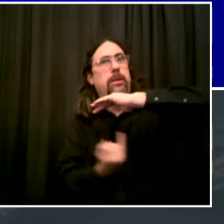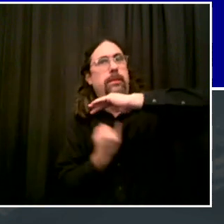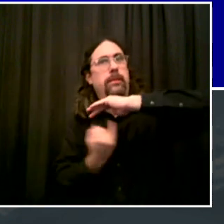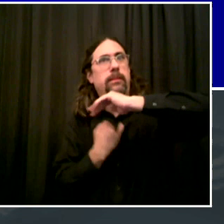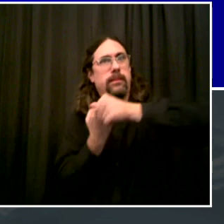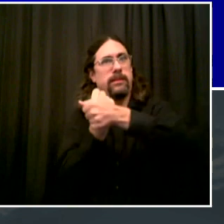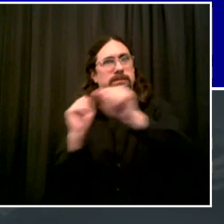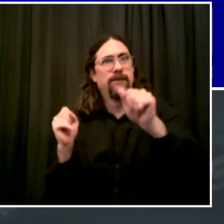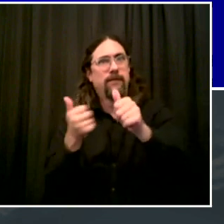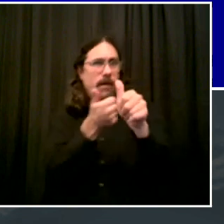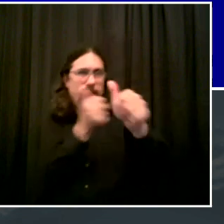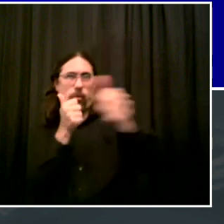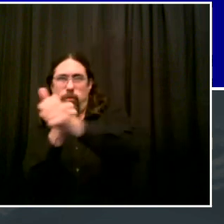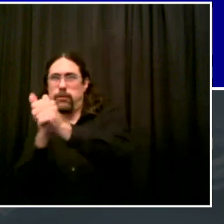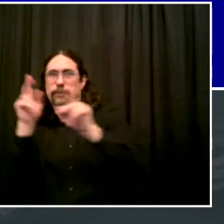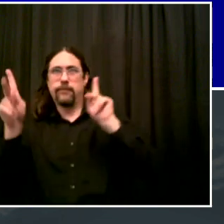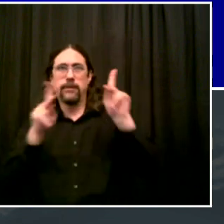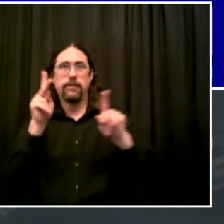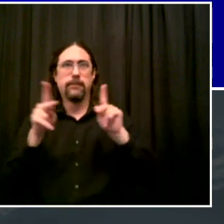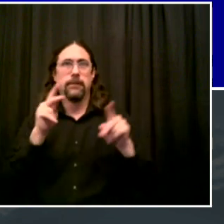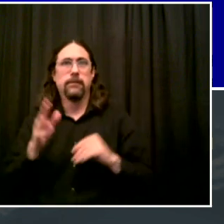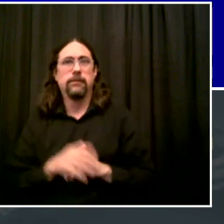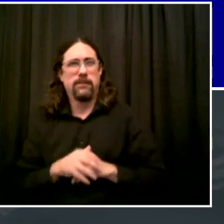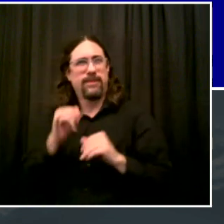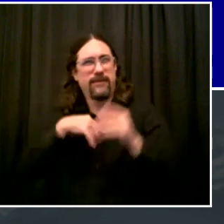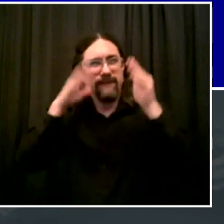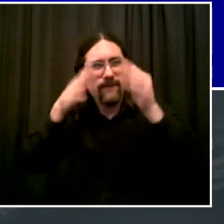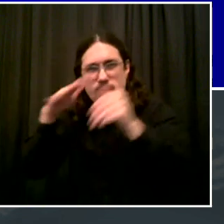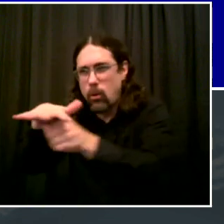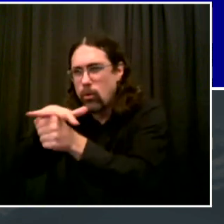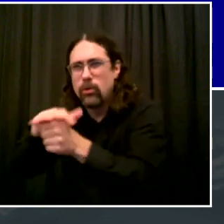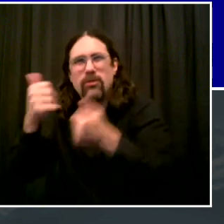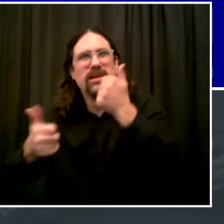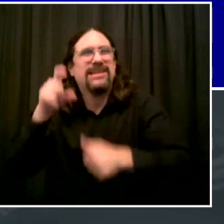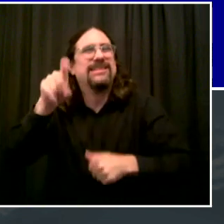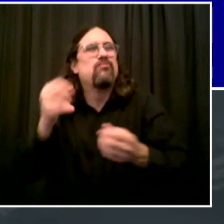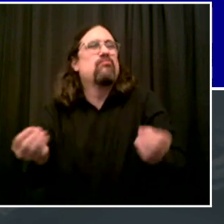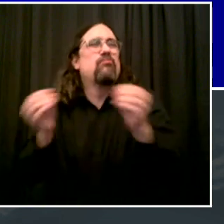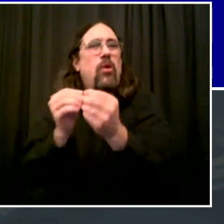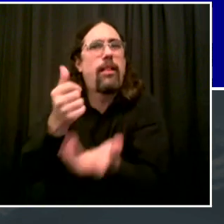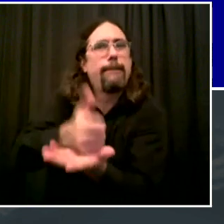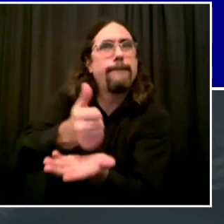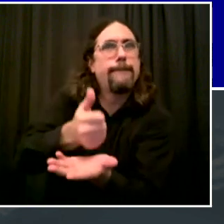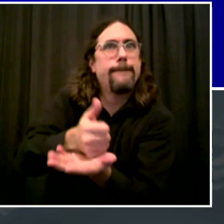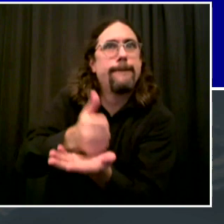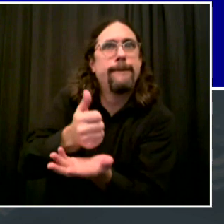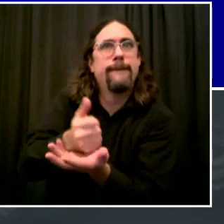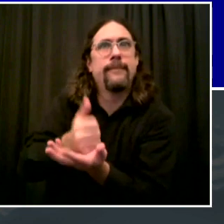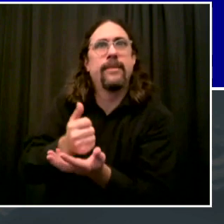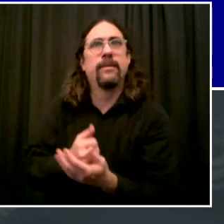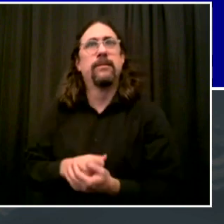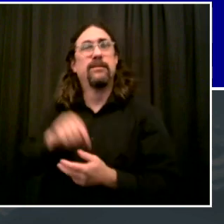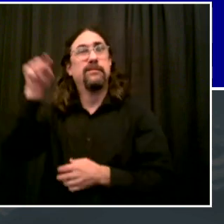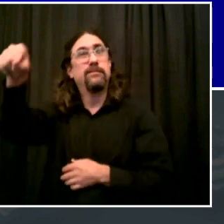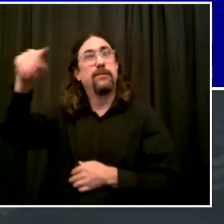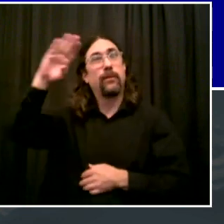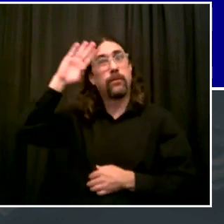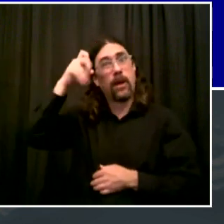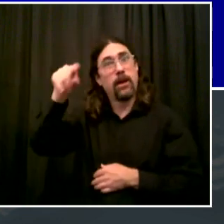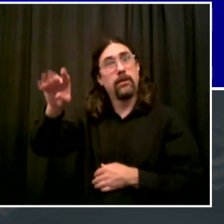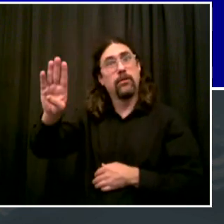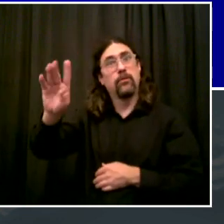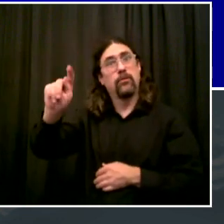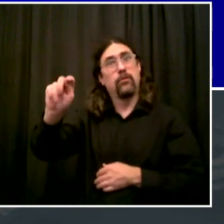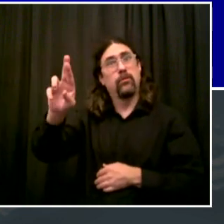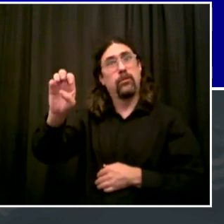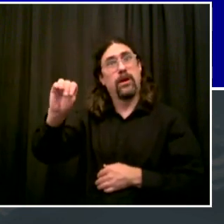testing to Tremont. Testing results will be available in 15 minutes with resource navigators on site and ready to assist people with